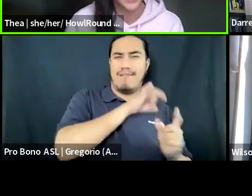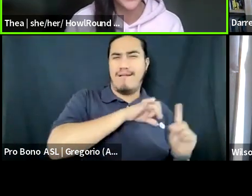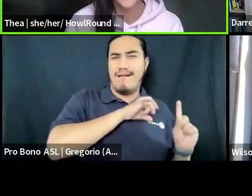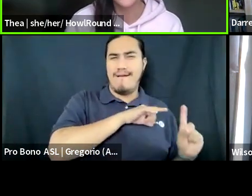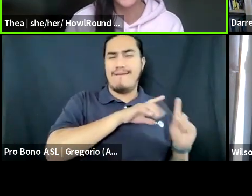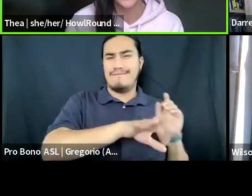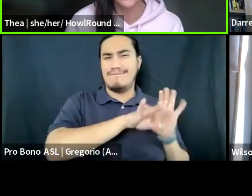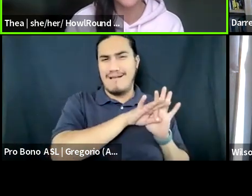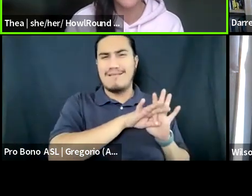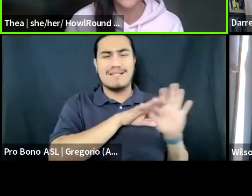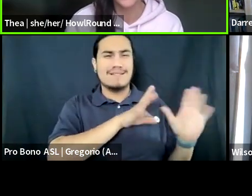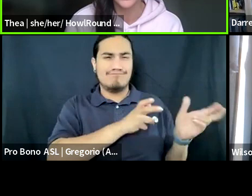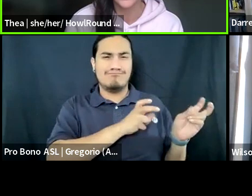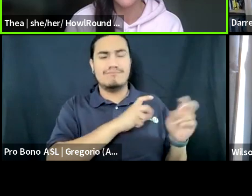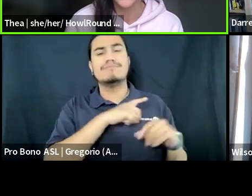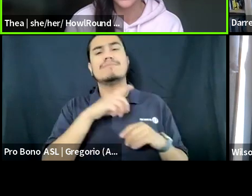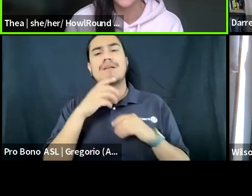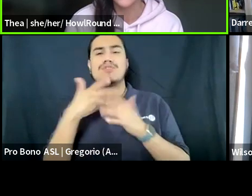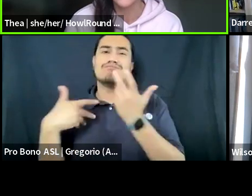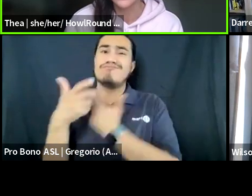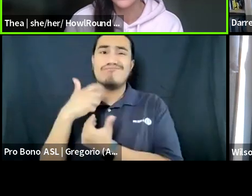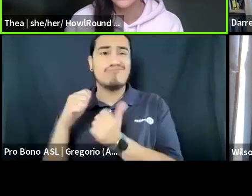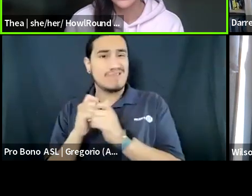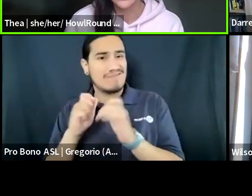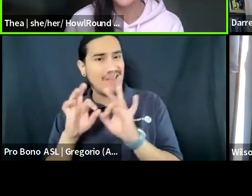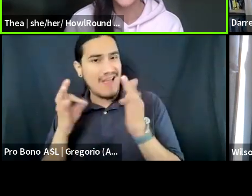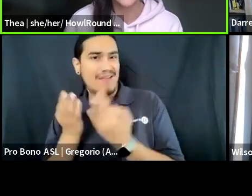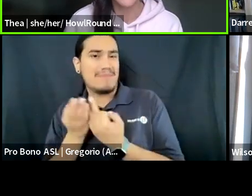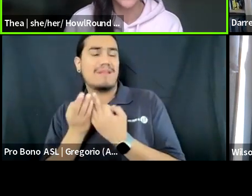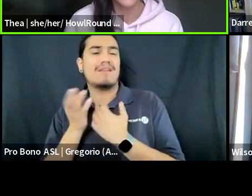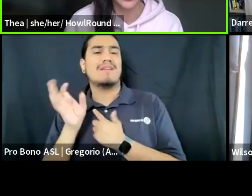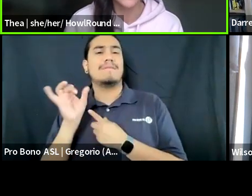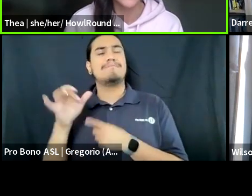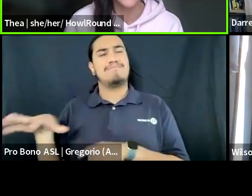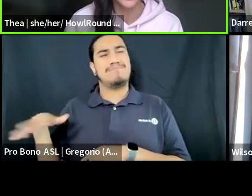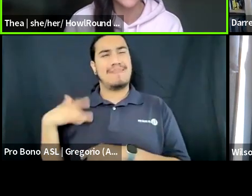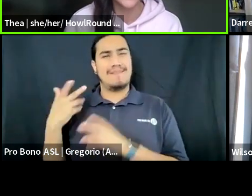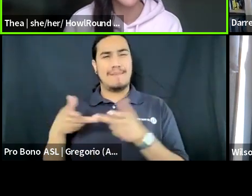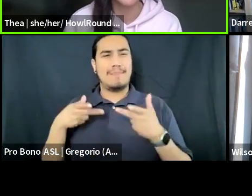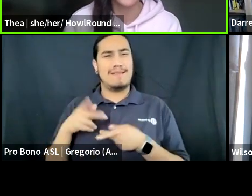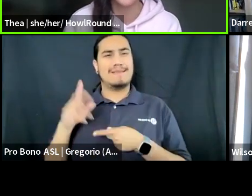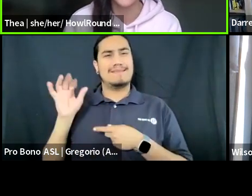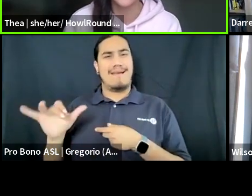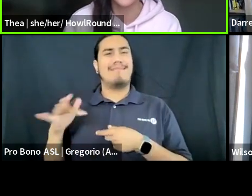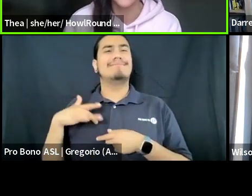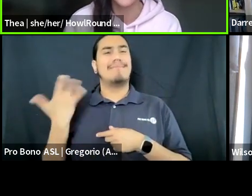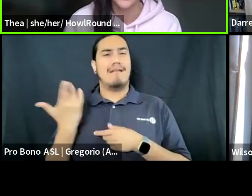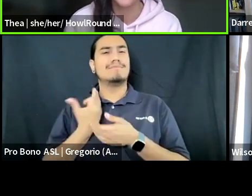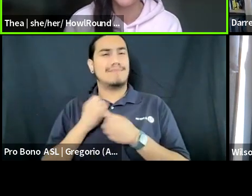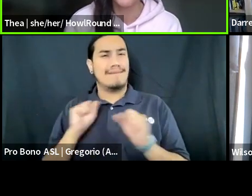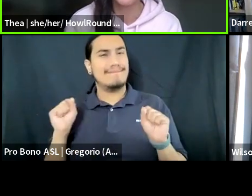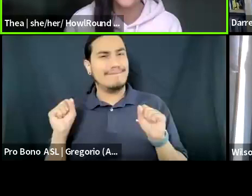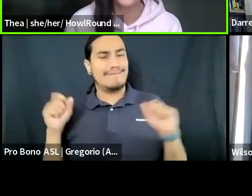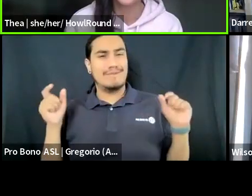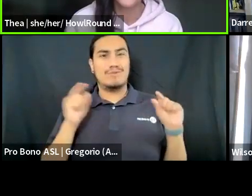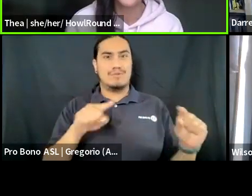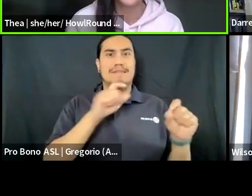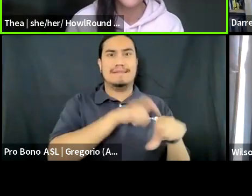Mm-hmm. And the sense of being with my family and being in a place that felt relatively safe in a really unsafe time.